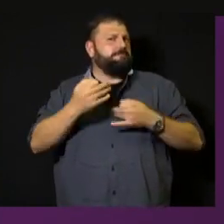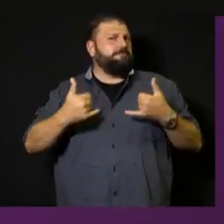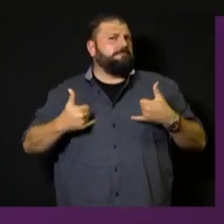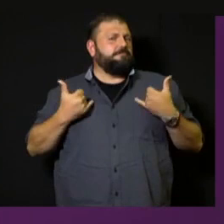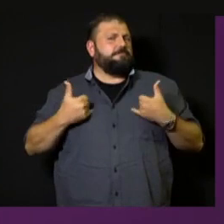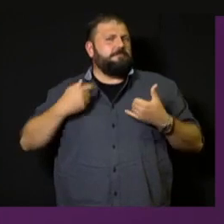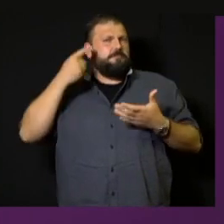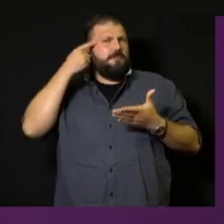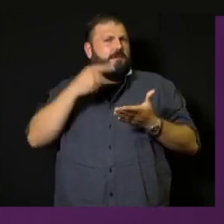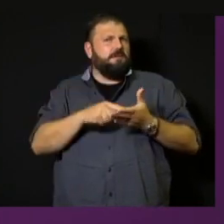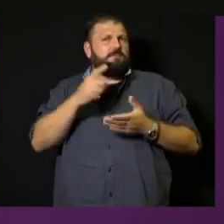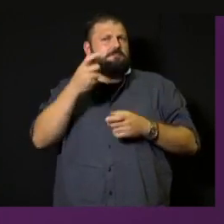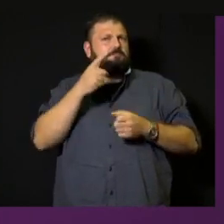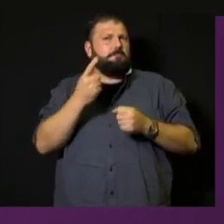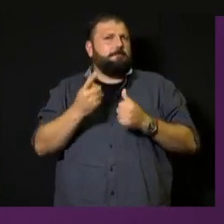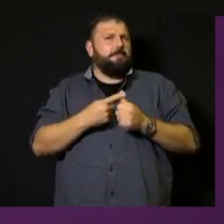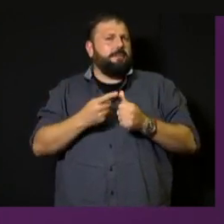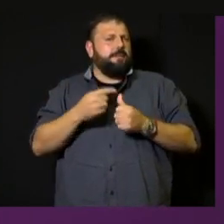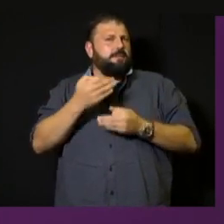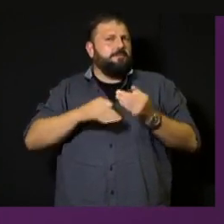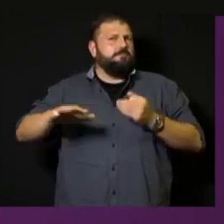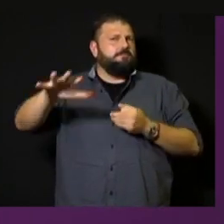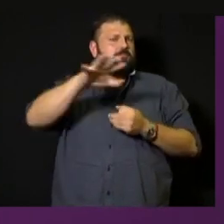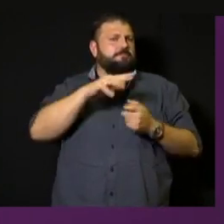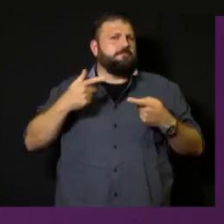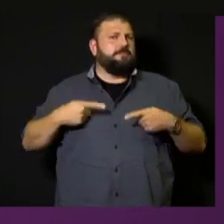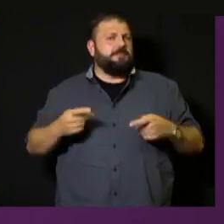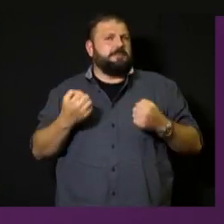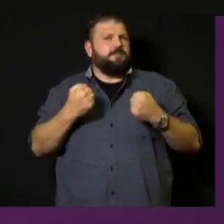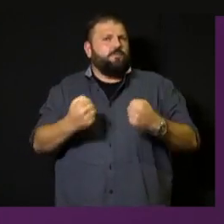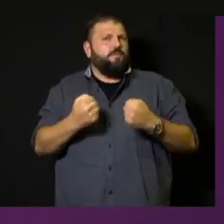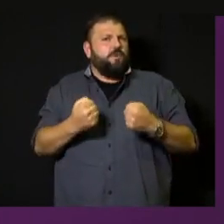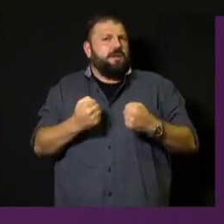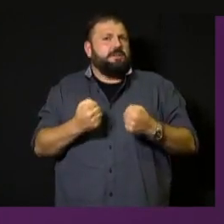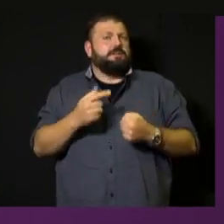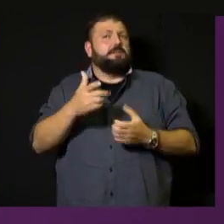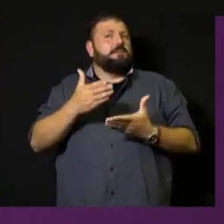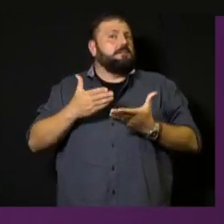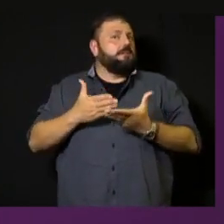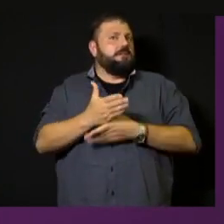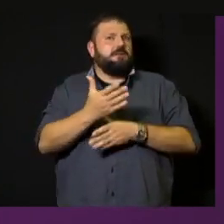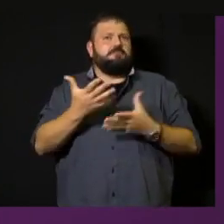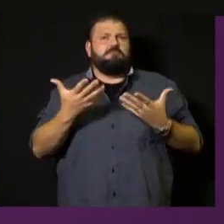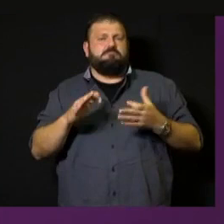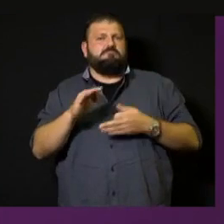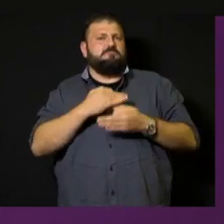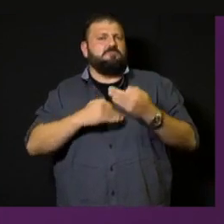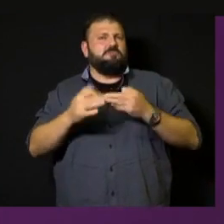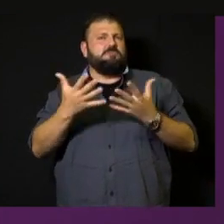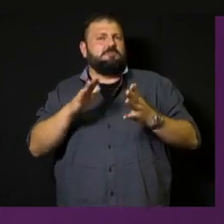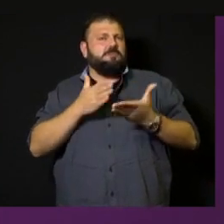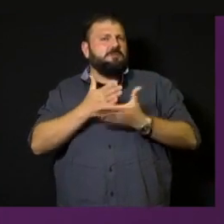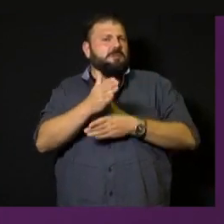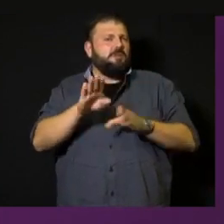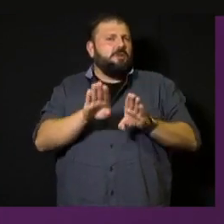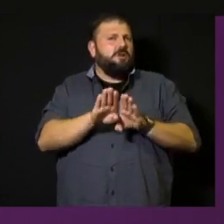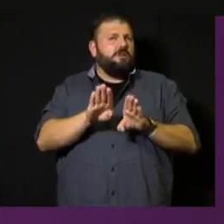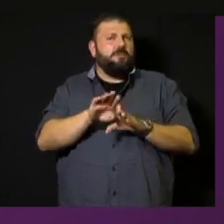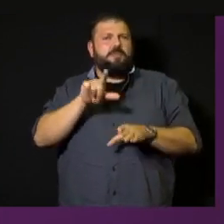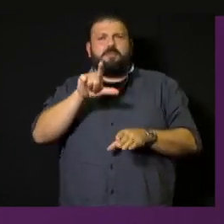I think the first in Fuerza, before we had in Fuerza, they